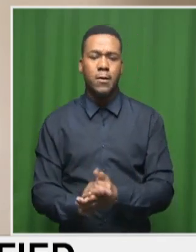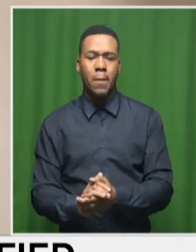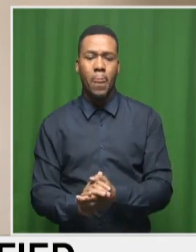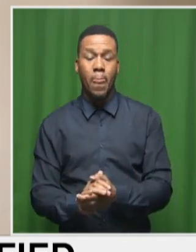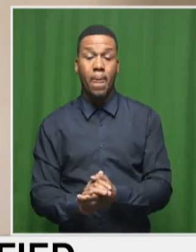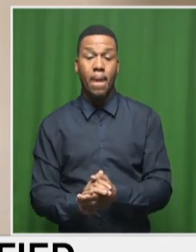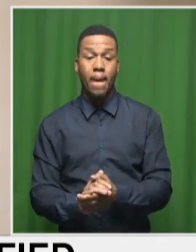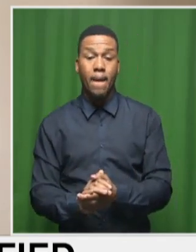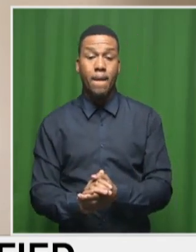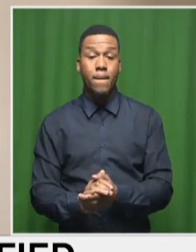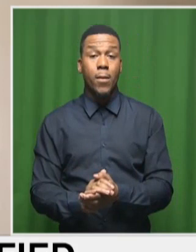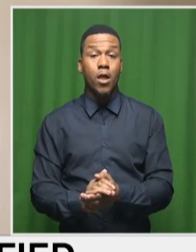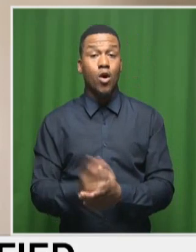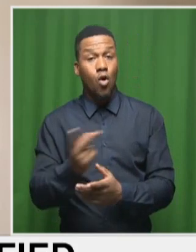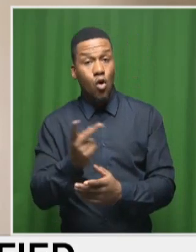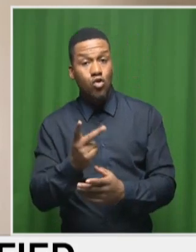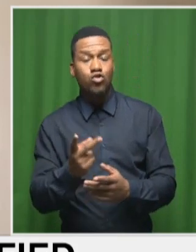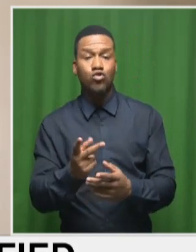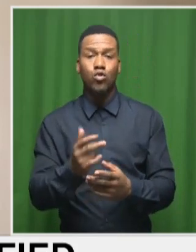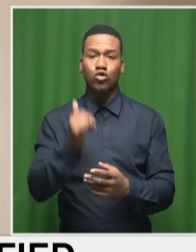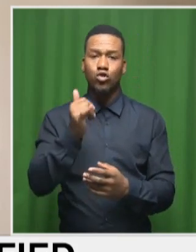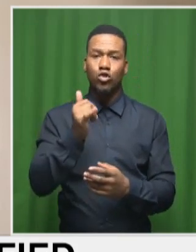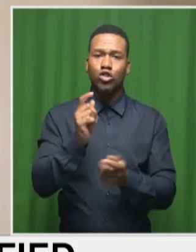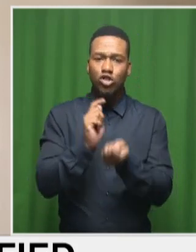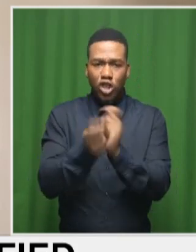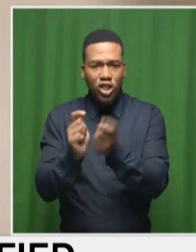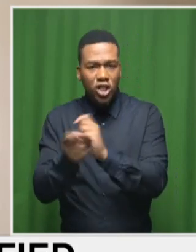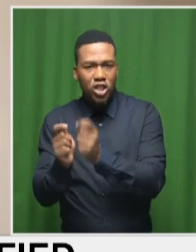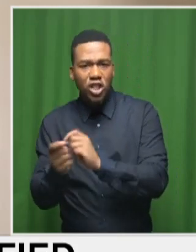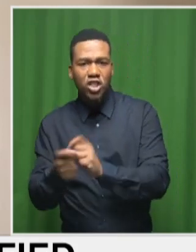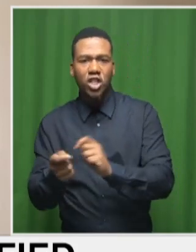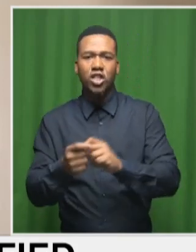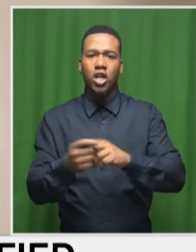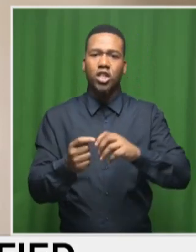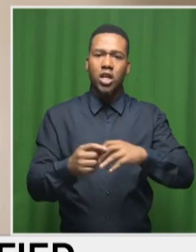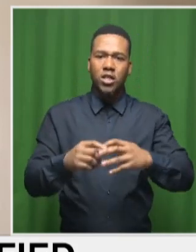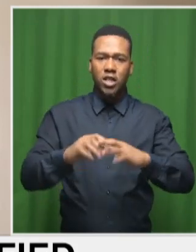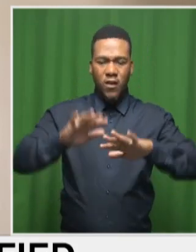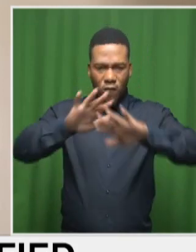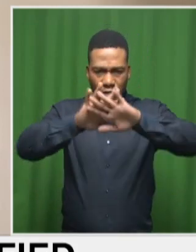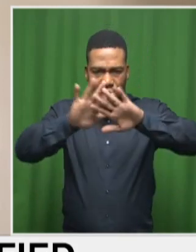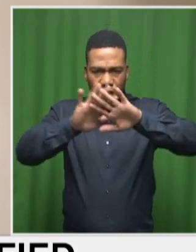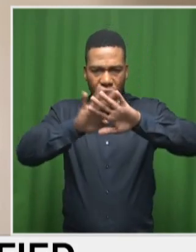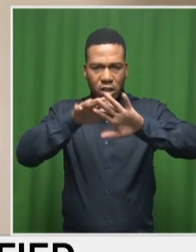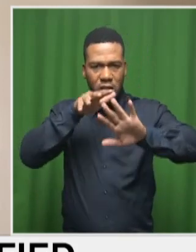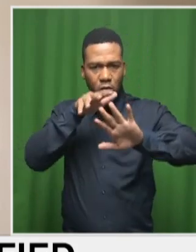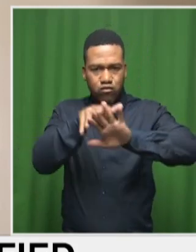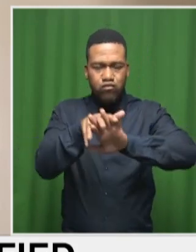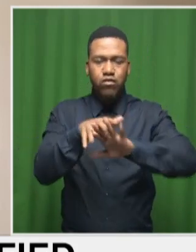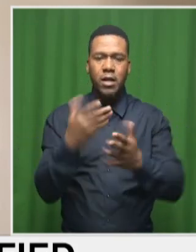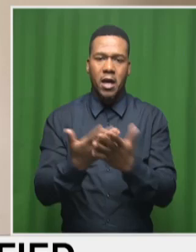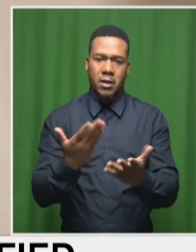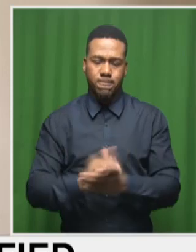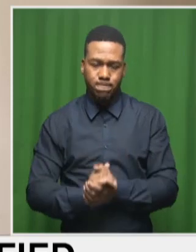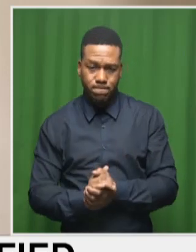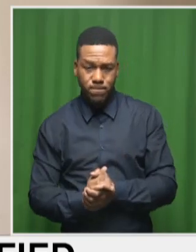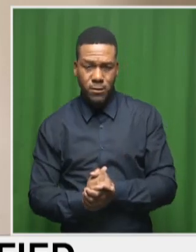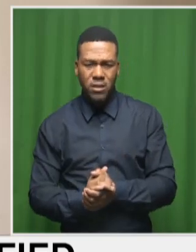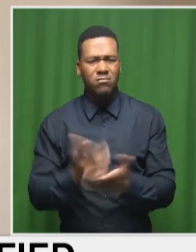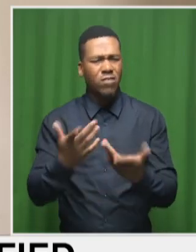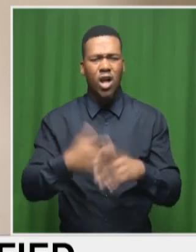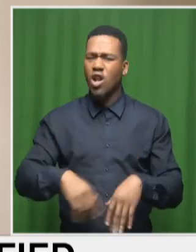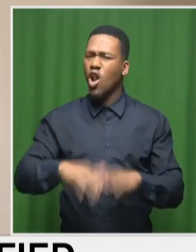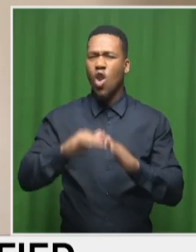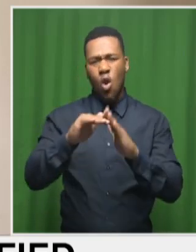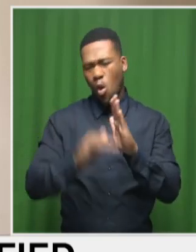Yes, and obviously a filter change every 500 hours. So in terms of maintenance, it's fairly low